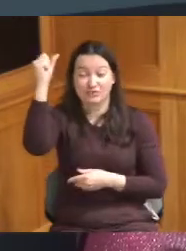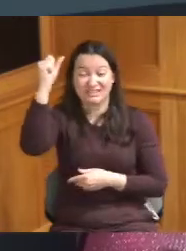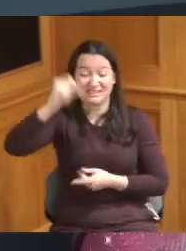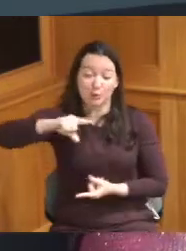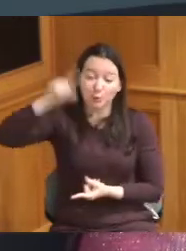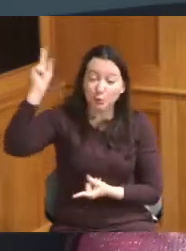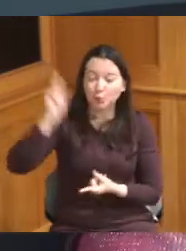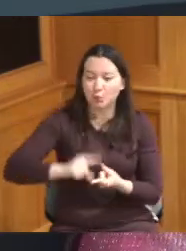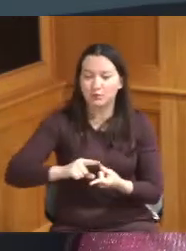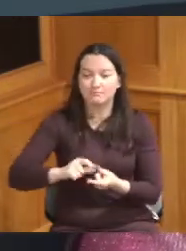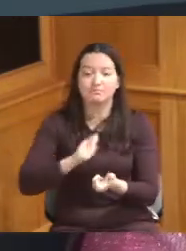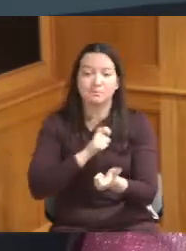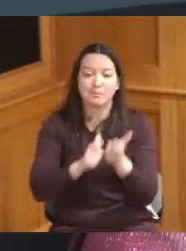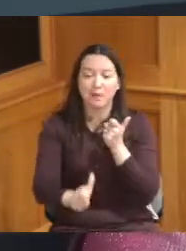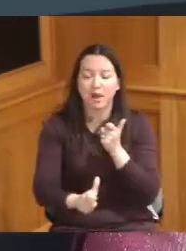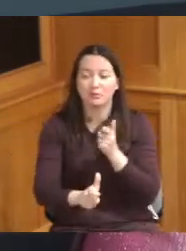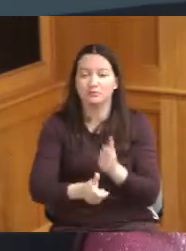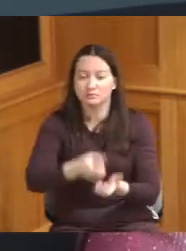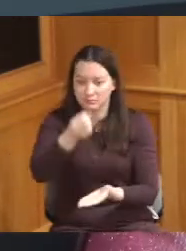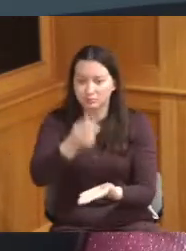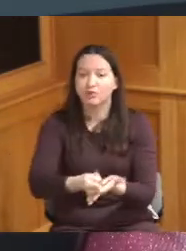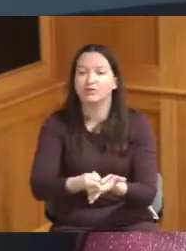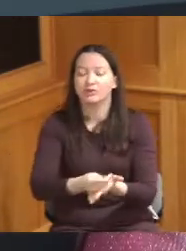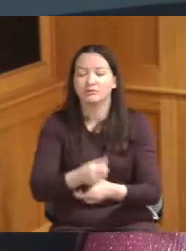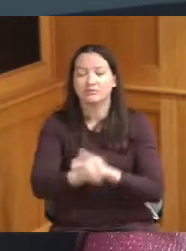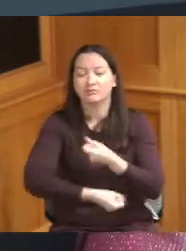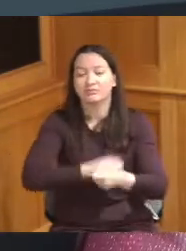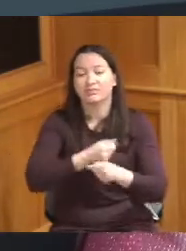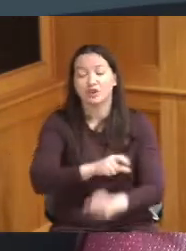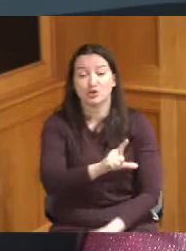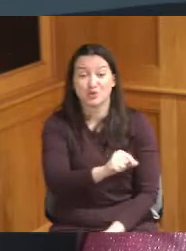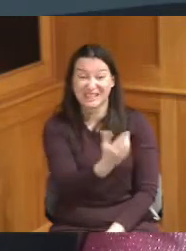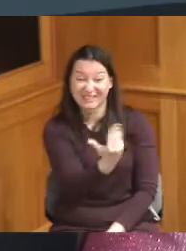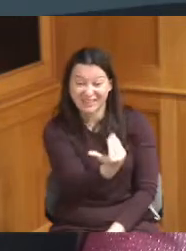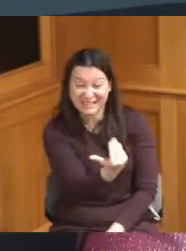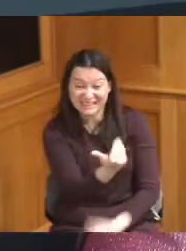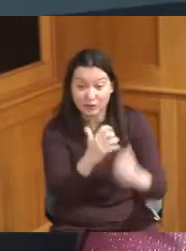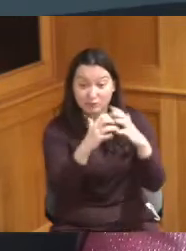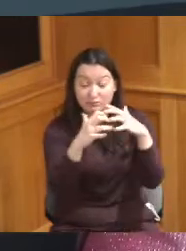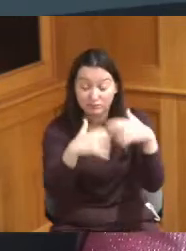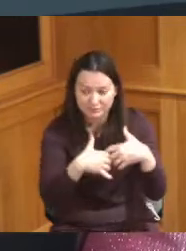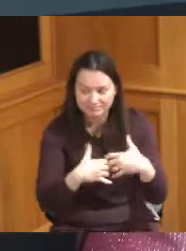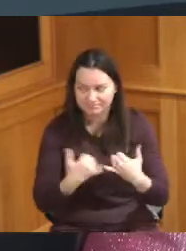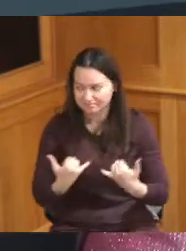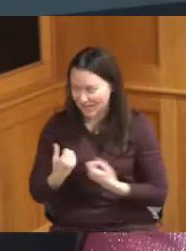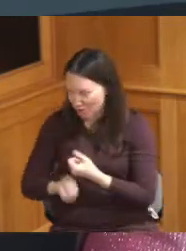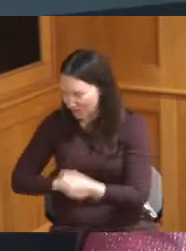not as much. They passed an ordinance in 2015 to tear it down. Now it's